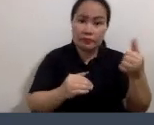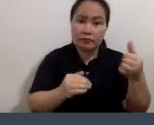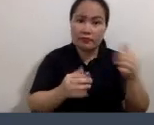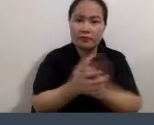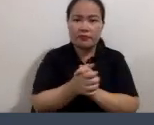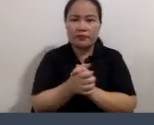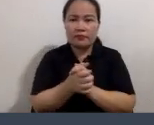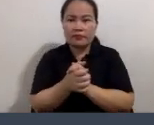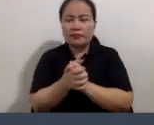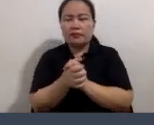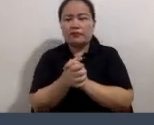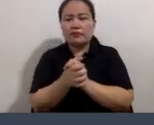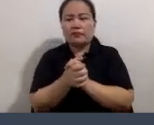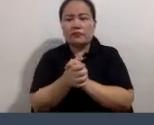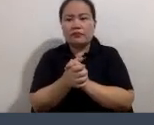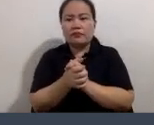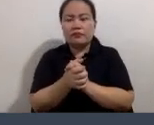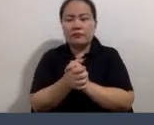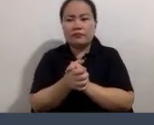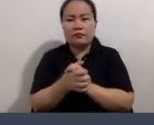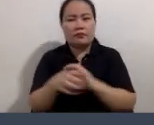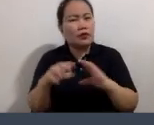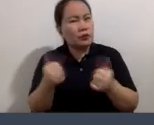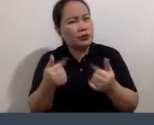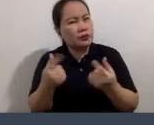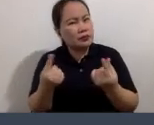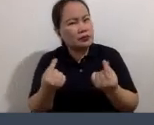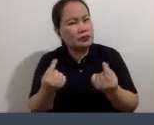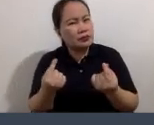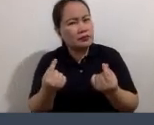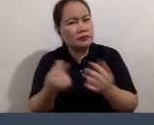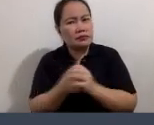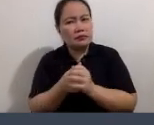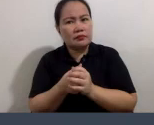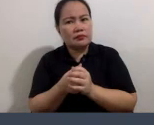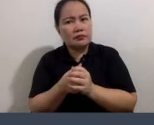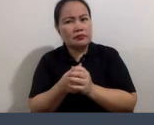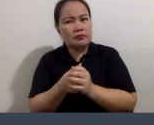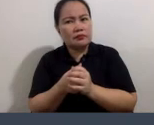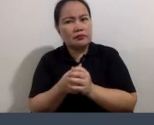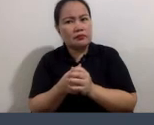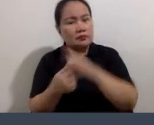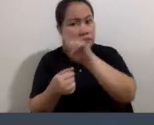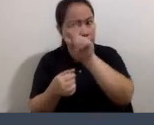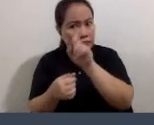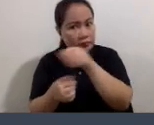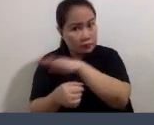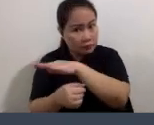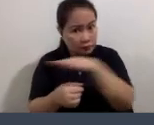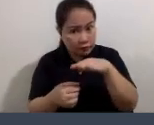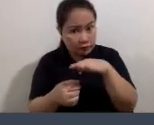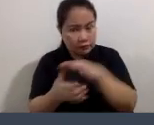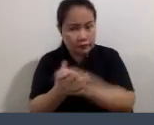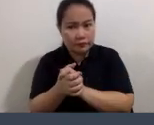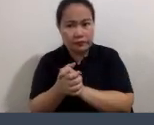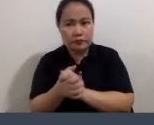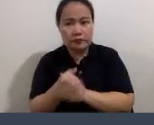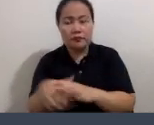para makuha natin si positive 10. So, paano ang gagawin? Ito ang hinahanap. So, we